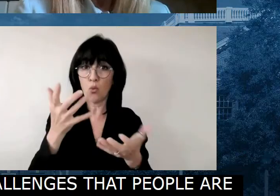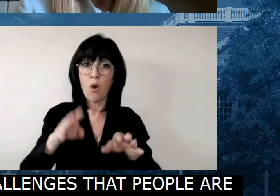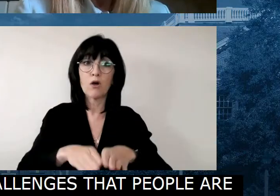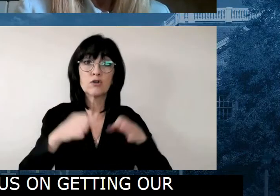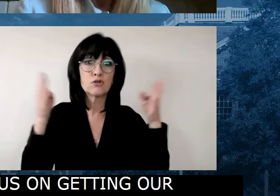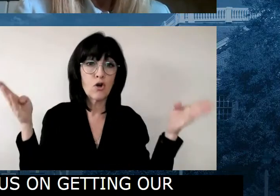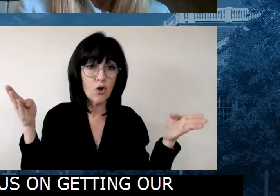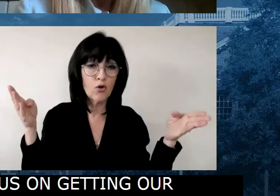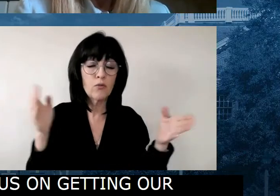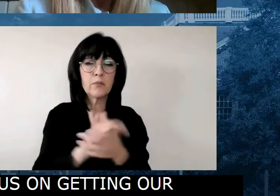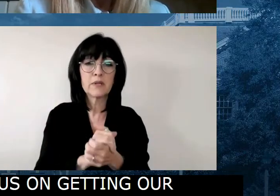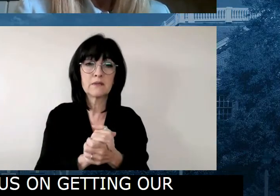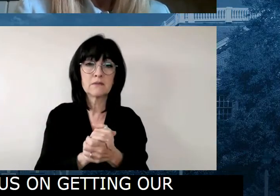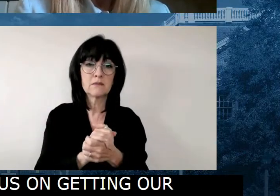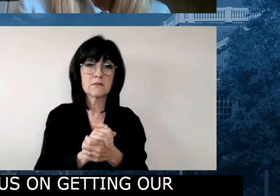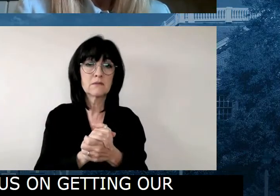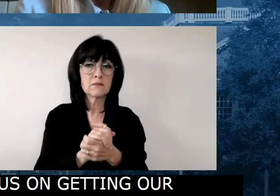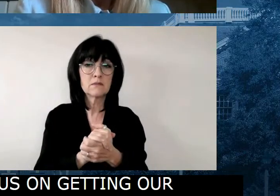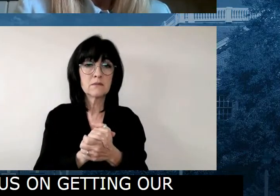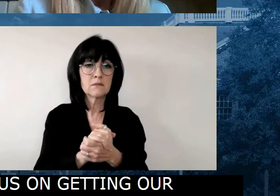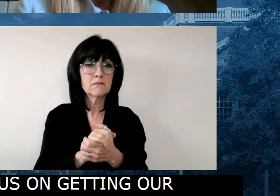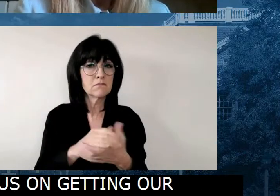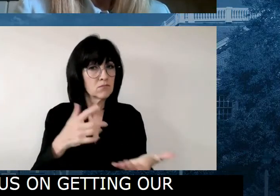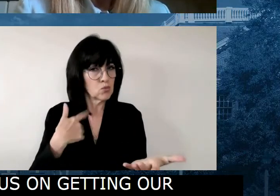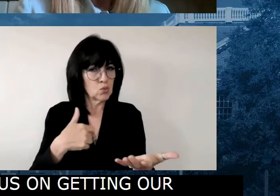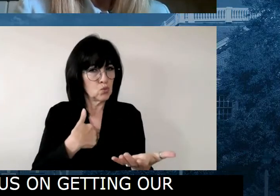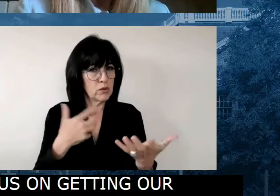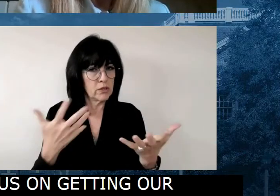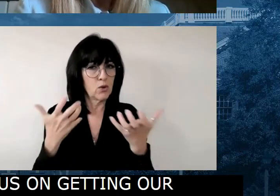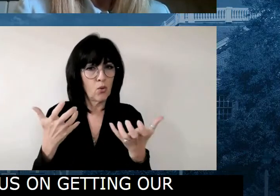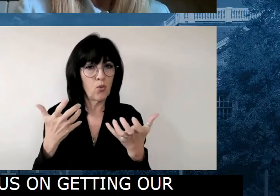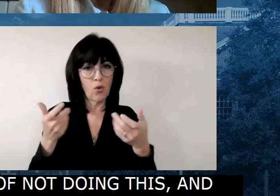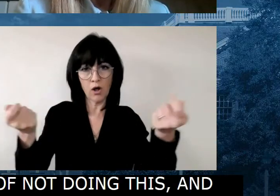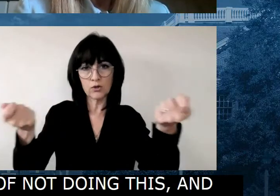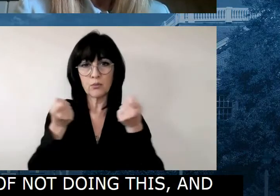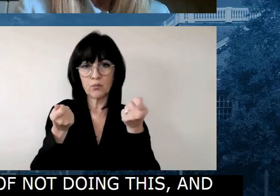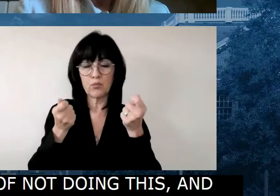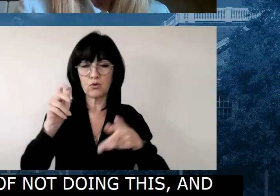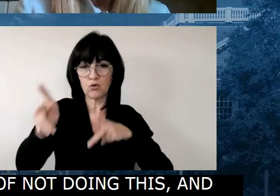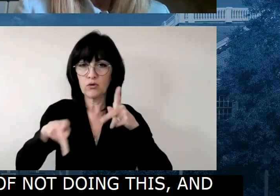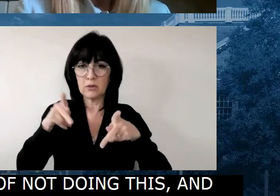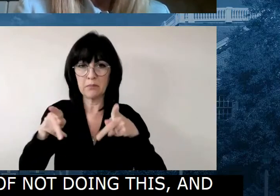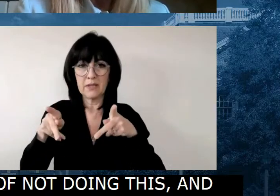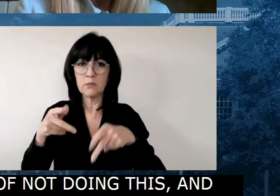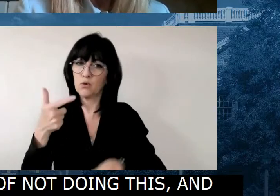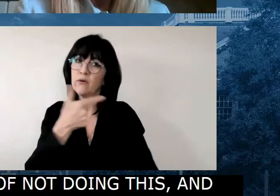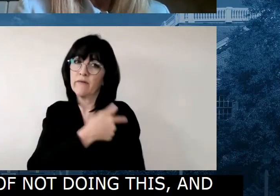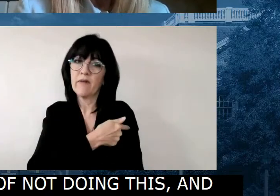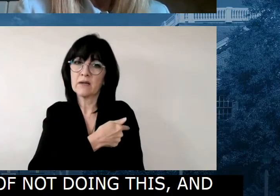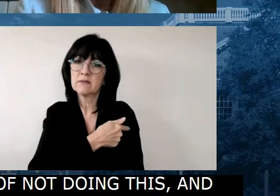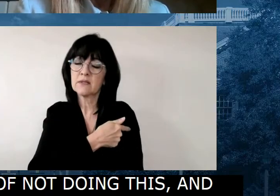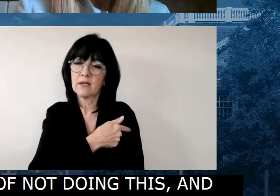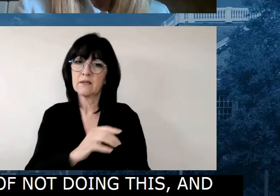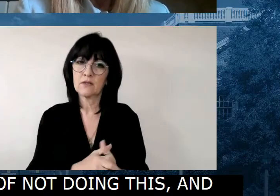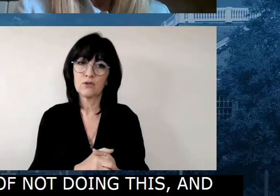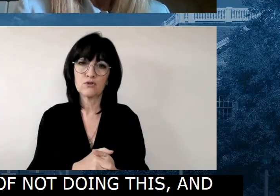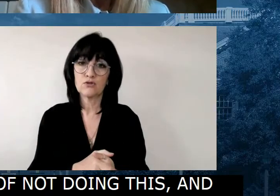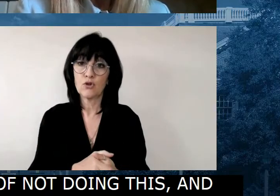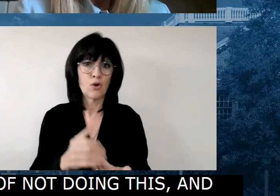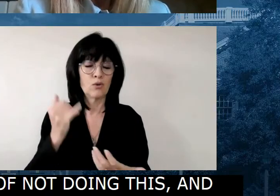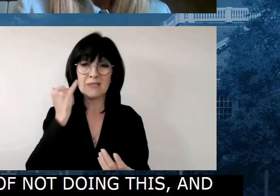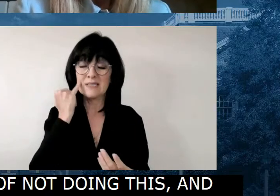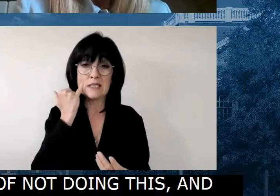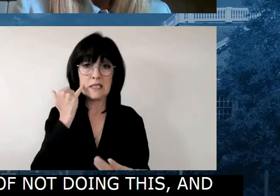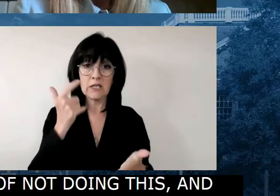this, doing everything we can to get people vaccinating are enormous. And we can add it all up,